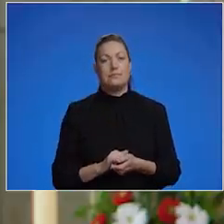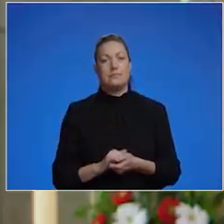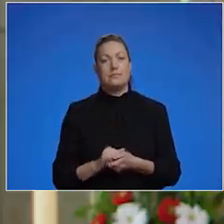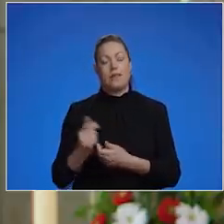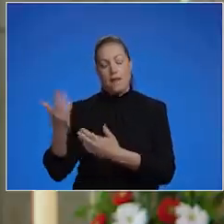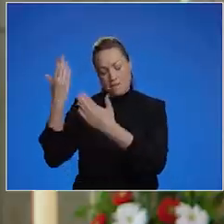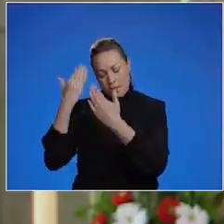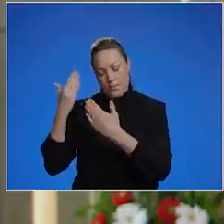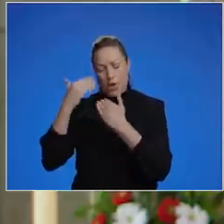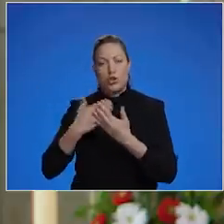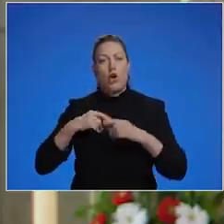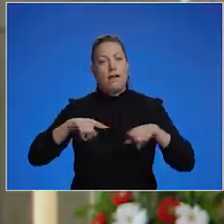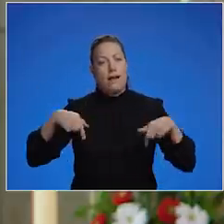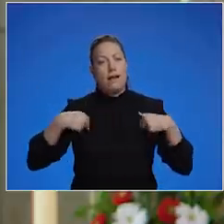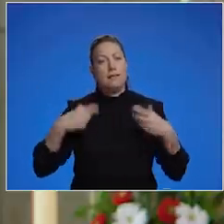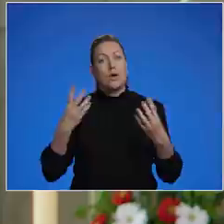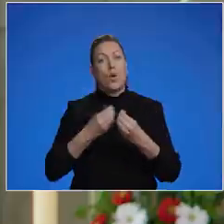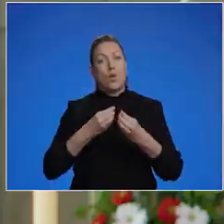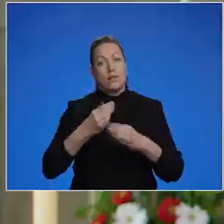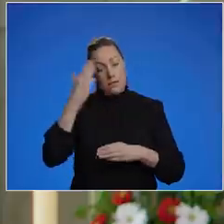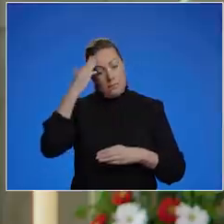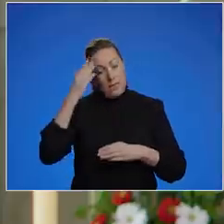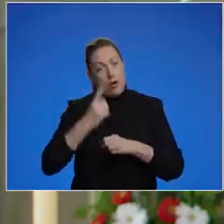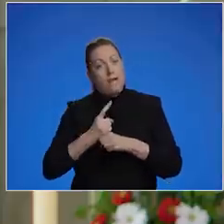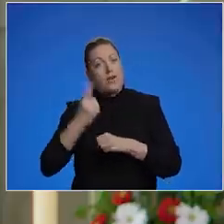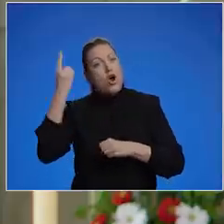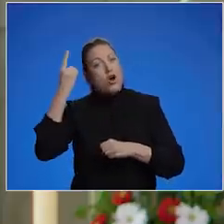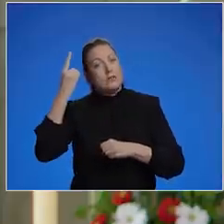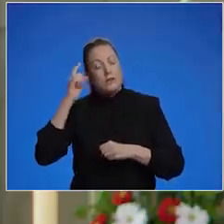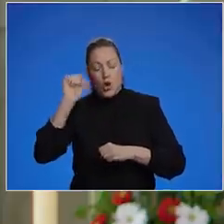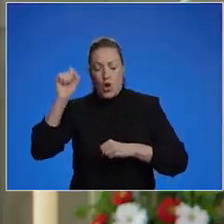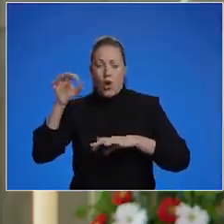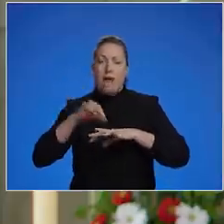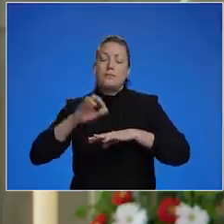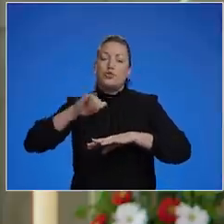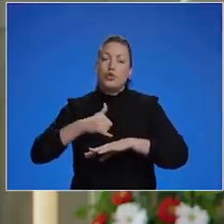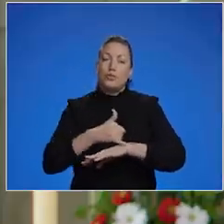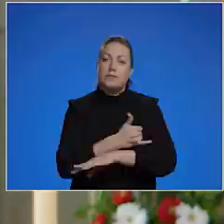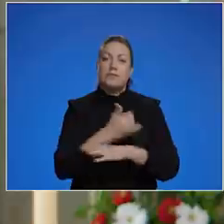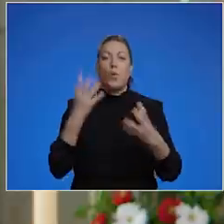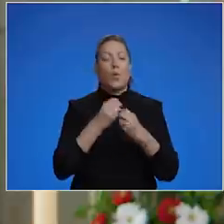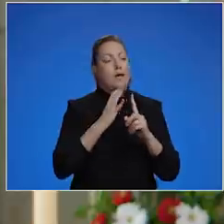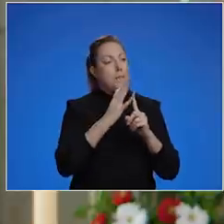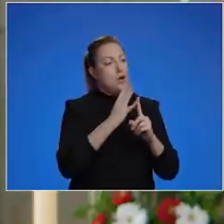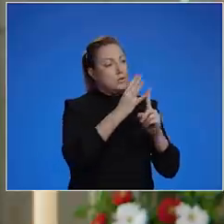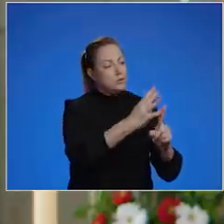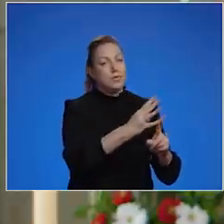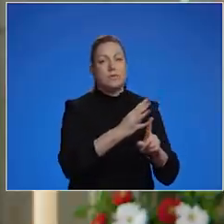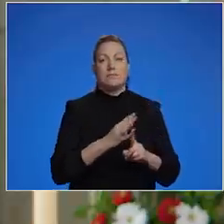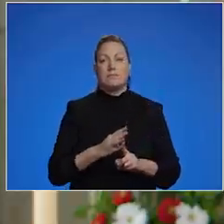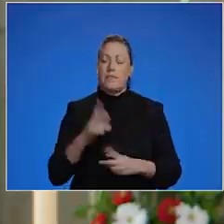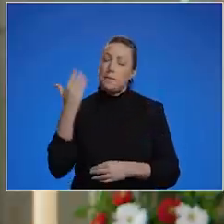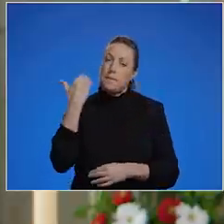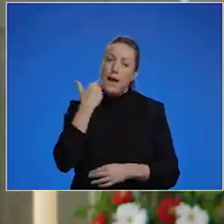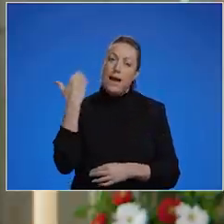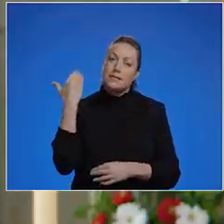Have mercy on us all, we pray, that with the Blessed Virgin Mary, Mother of God, Blessed Joseph, her spouse, with the blessed